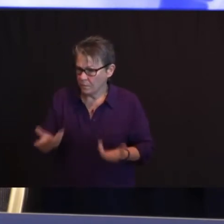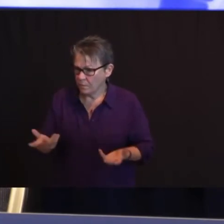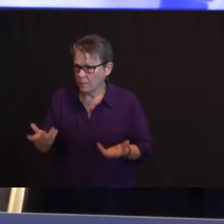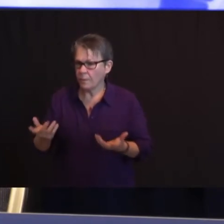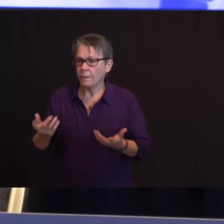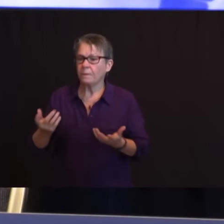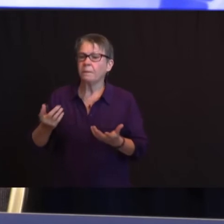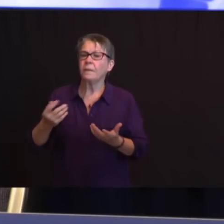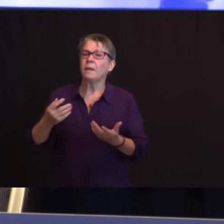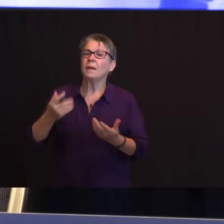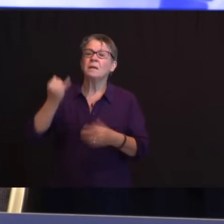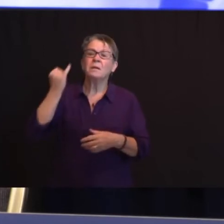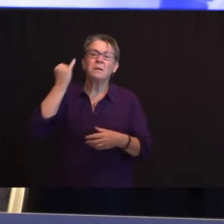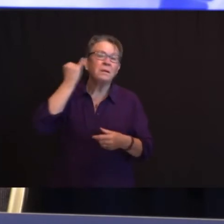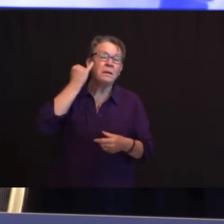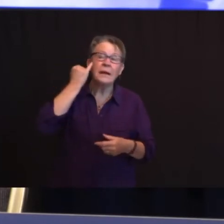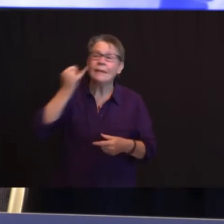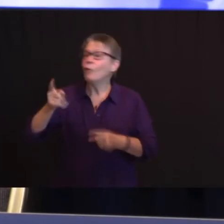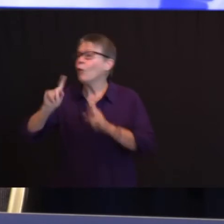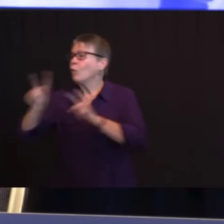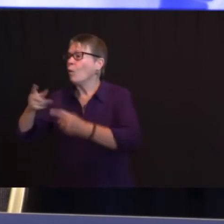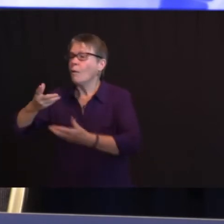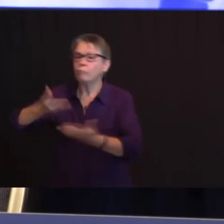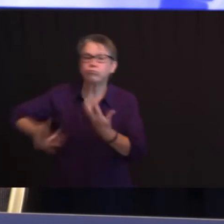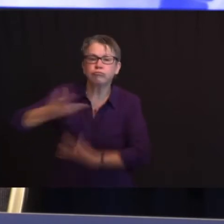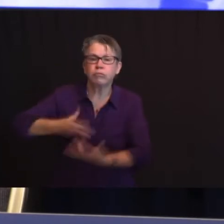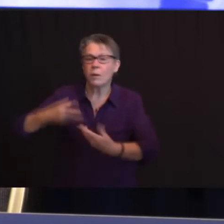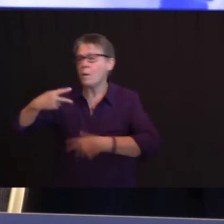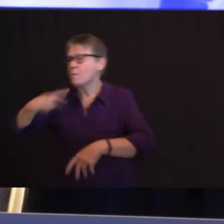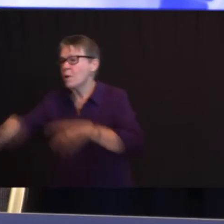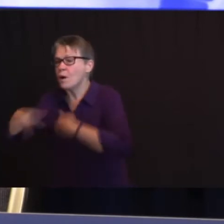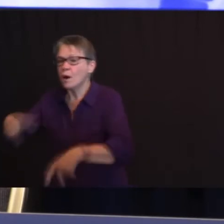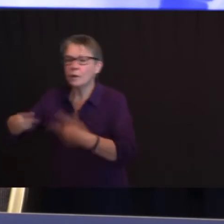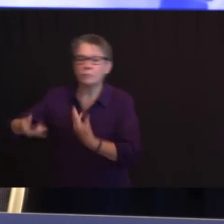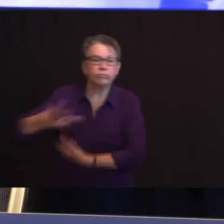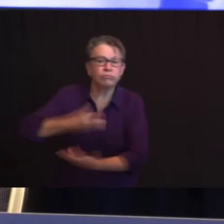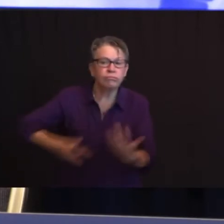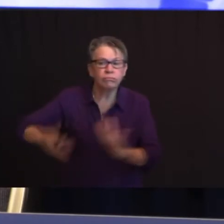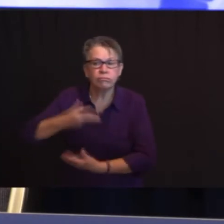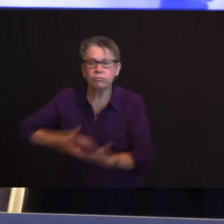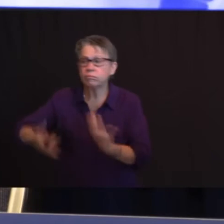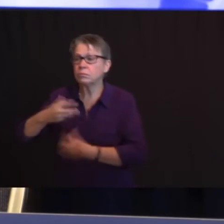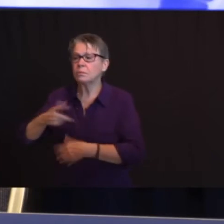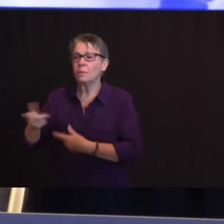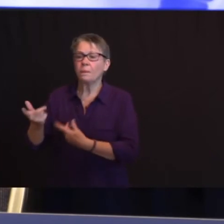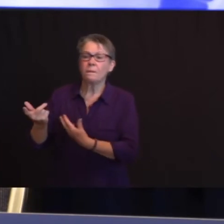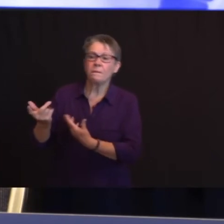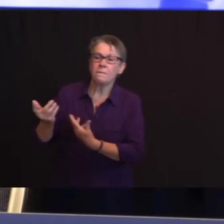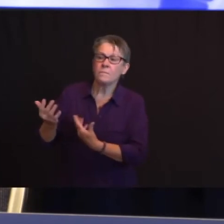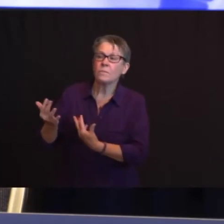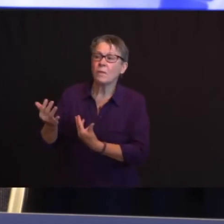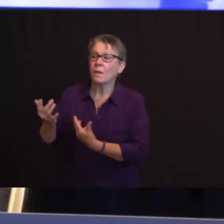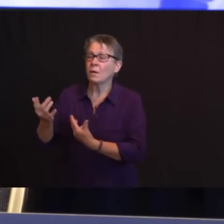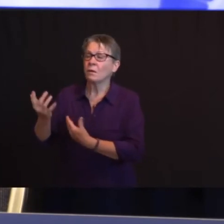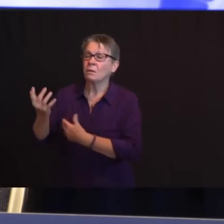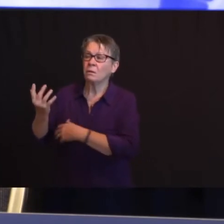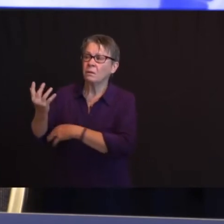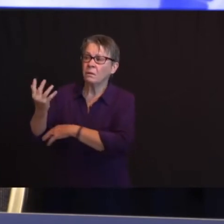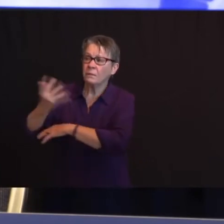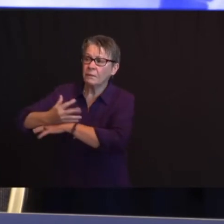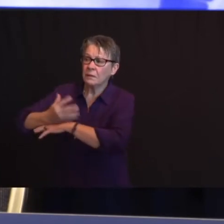or a social gathering. And remember that small gatherings are contributing to the rise in cases. Even